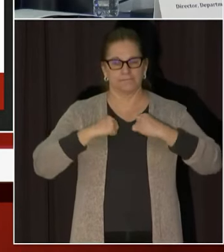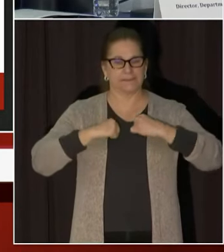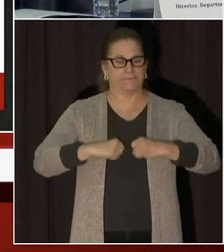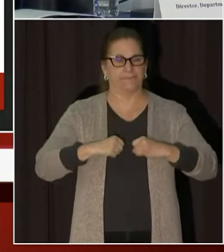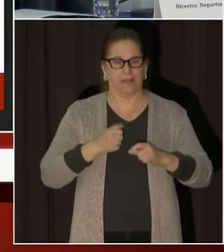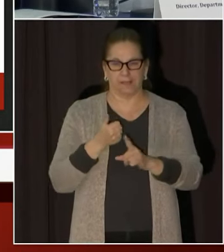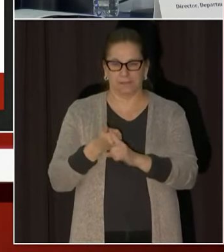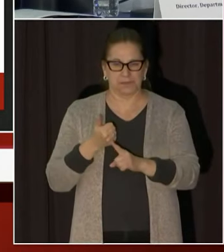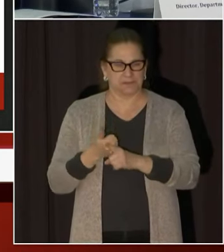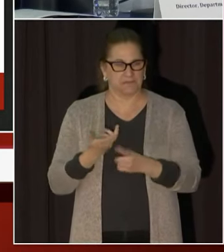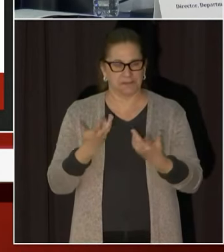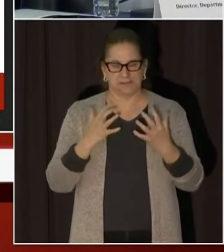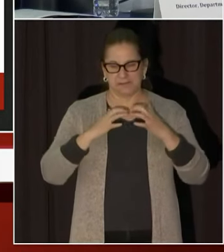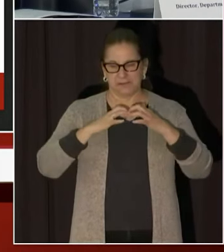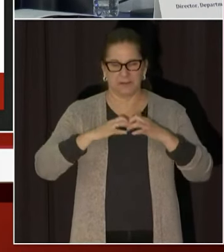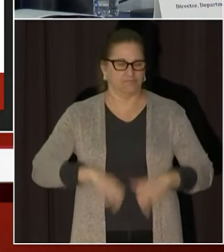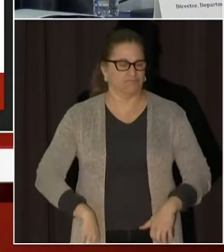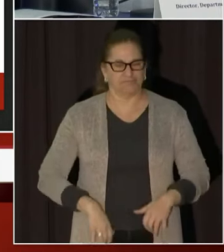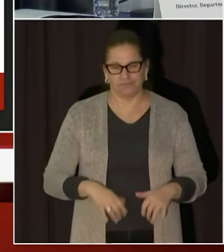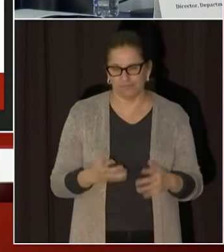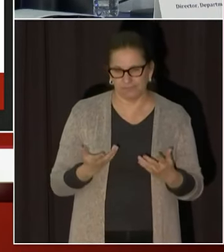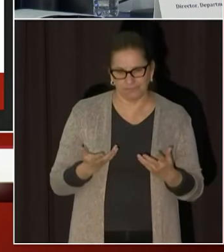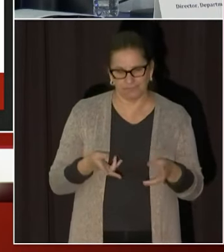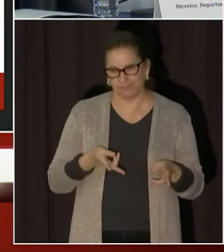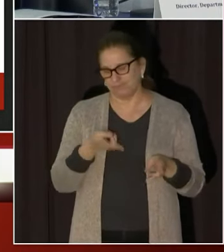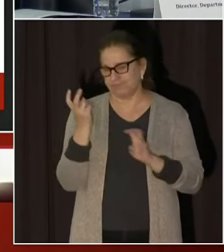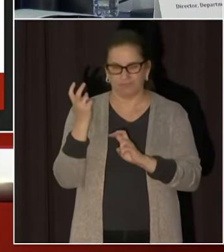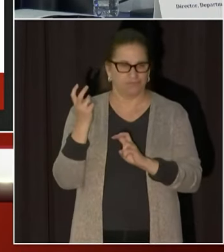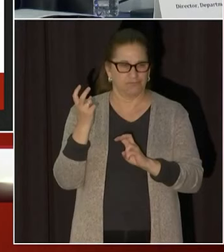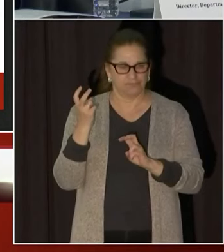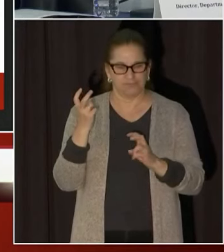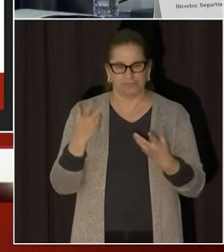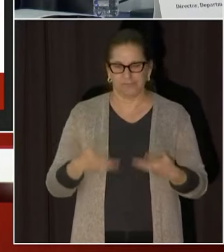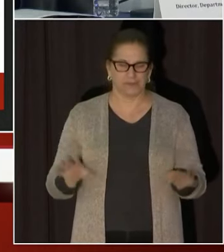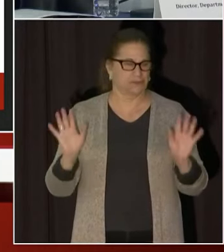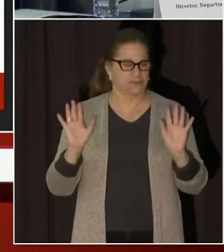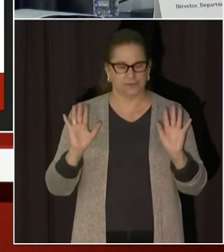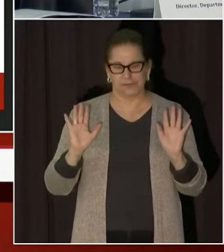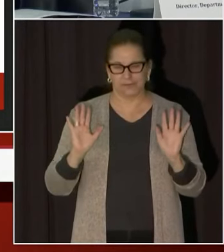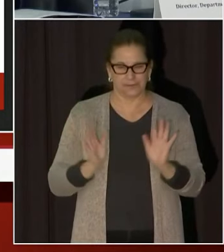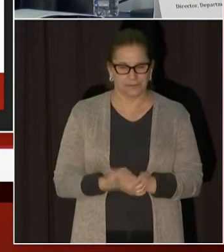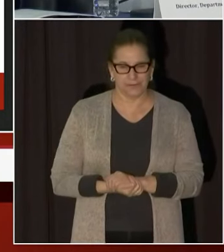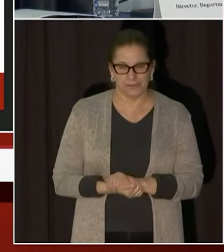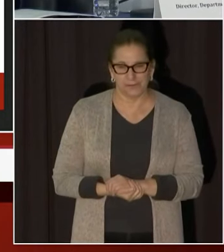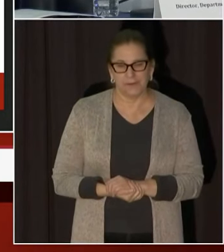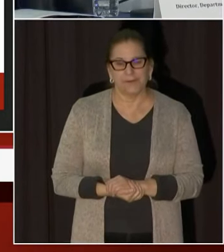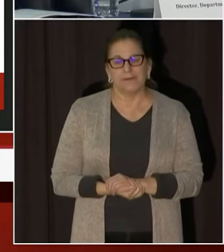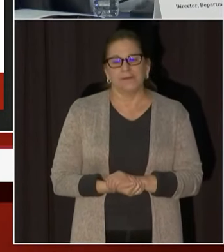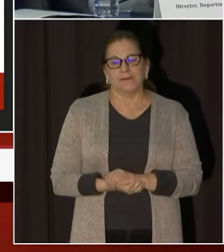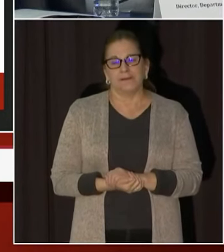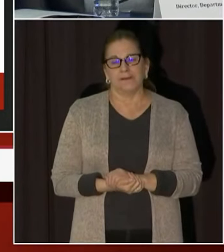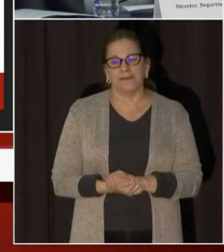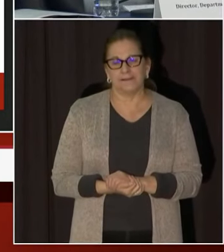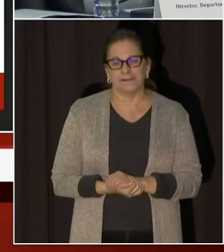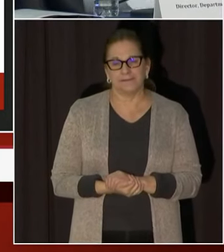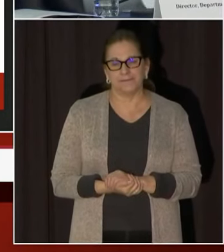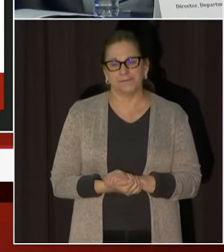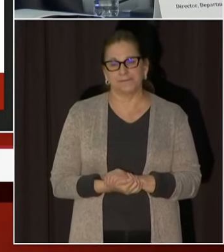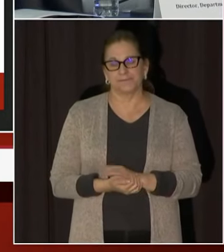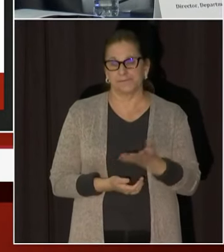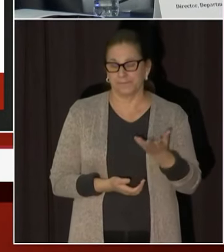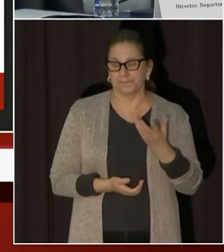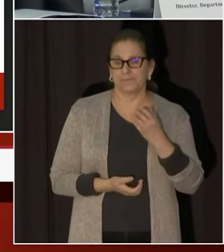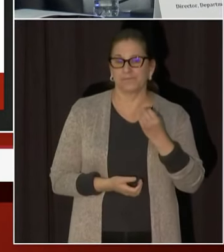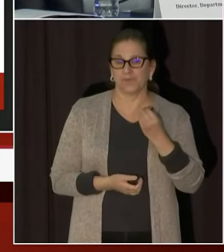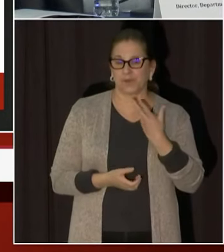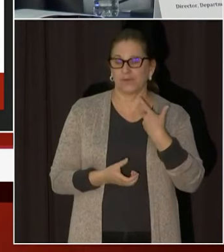you. And so we really want people to be able to understand that. We want people to be able to make better decisions about